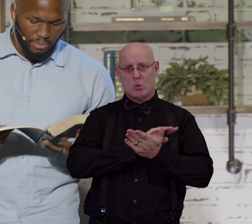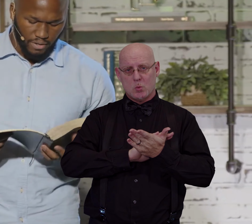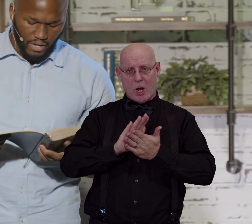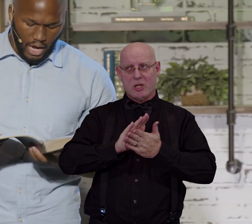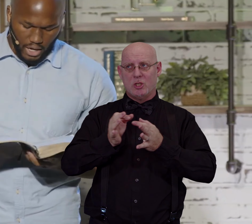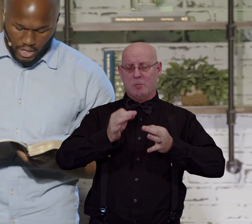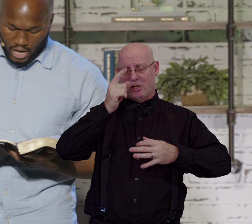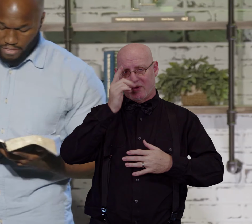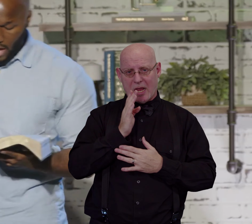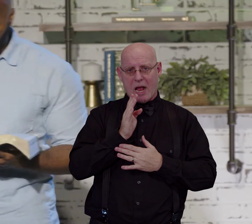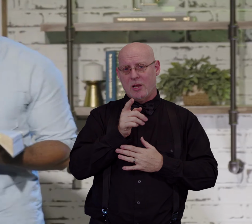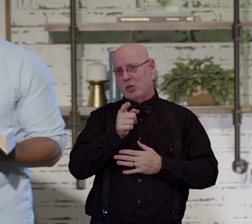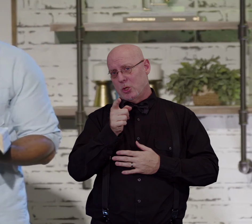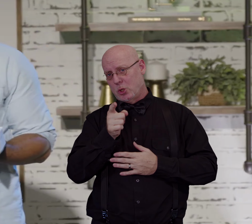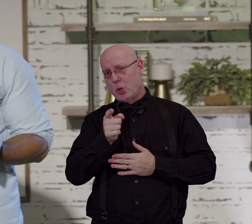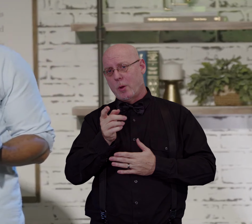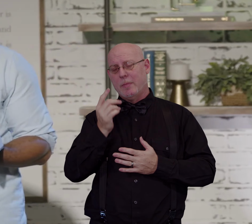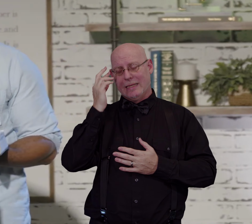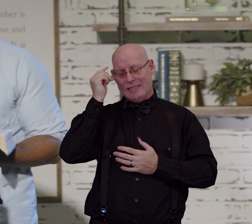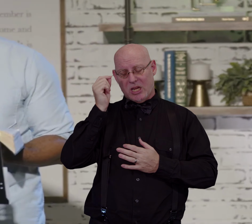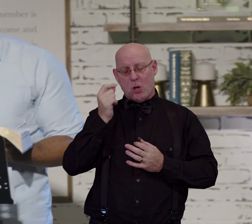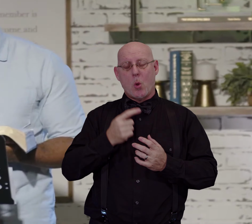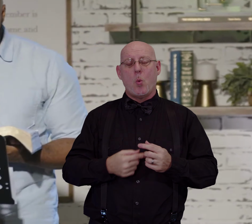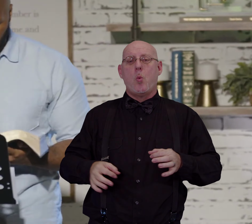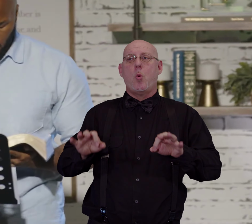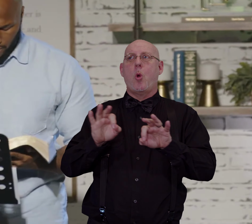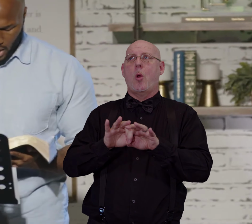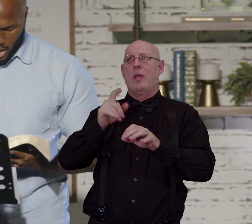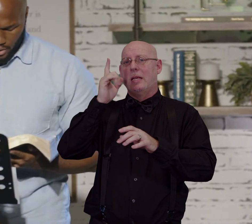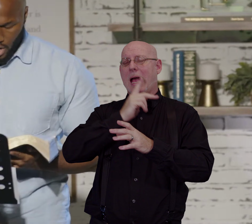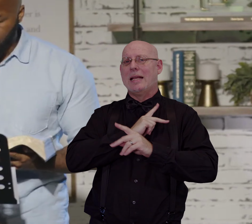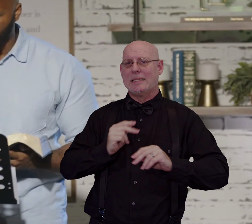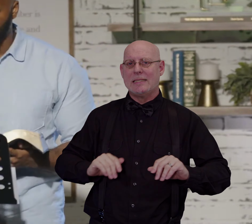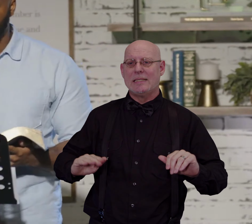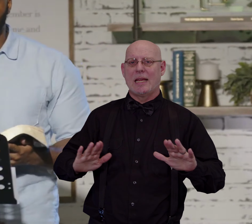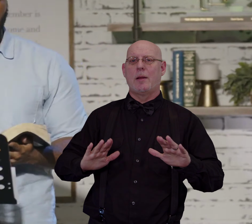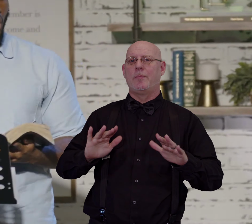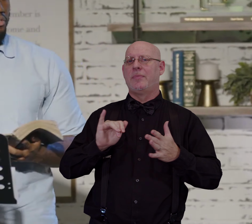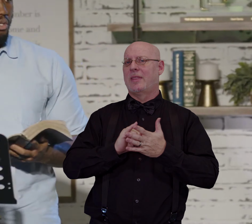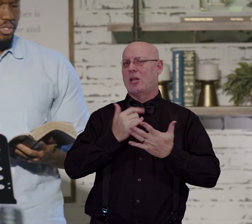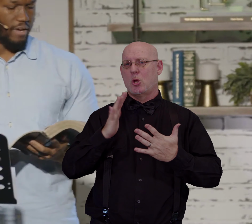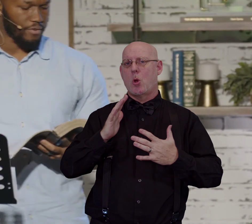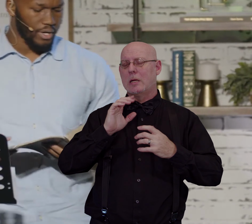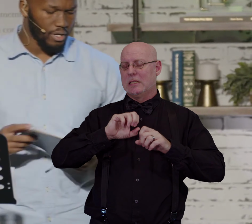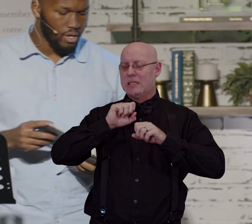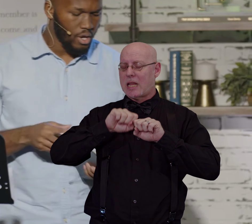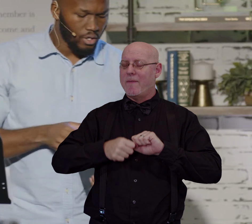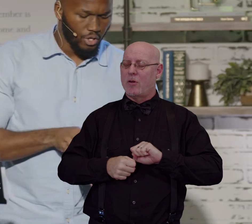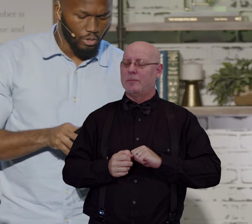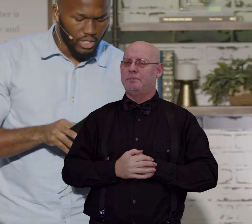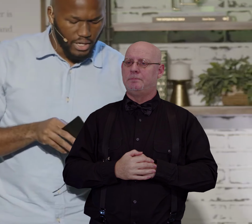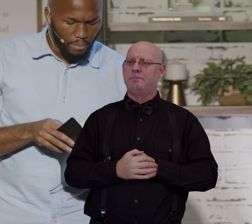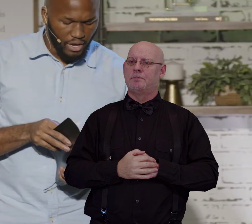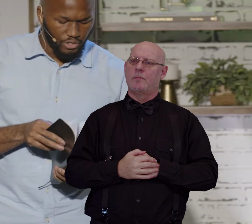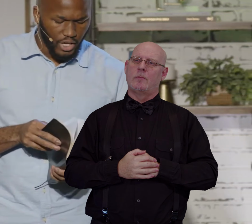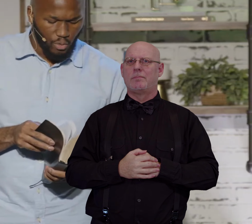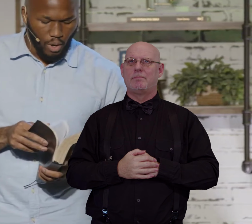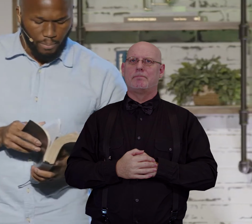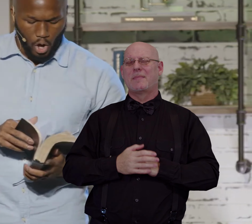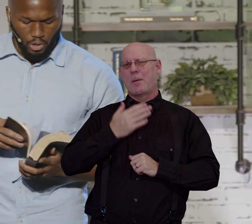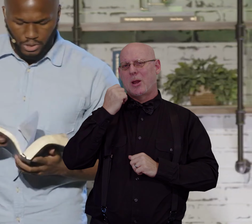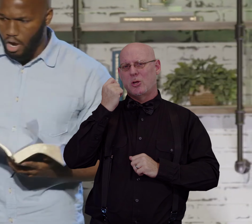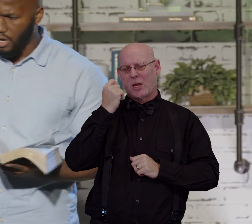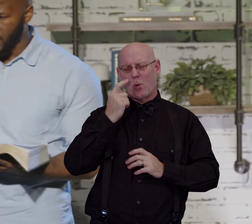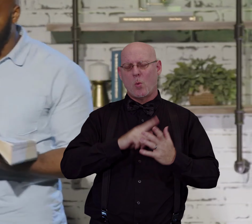righteous judgment of God, that you may be considered worthy of the kingdom of God, for which you are also suffering." So to get a better understanding of